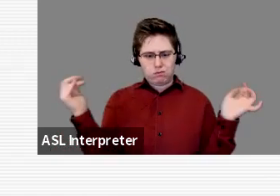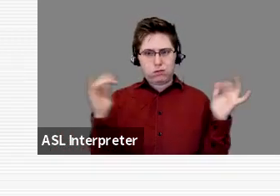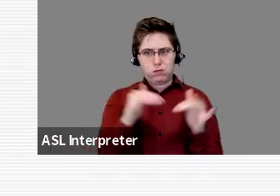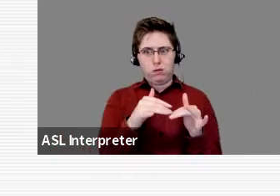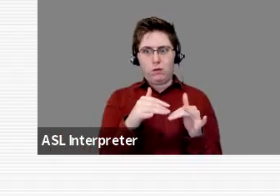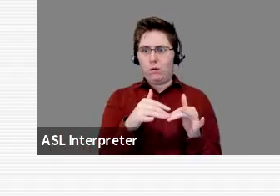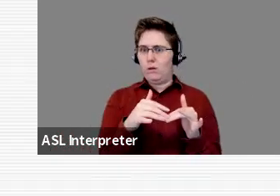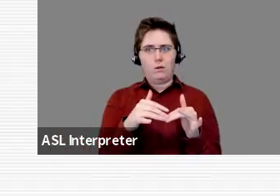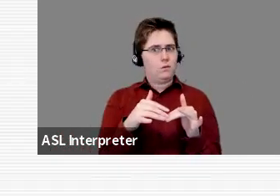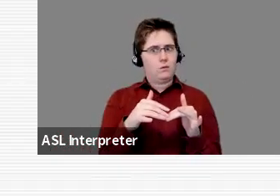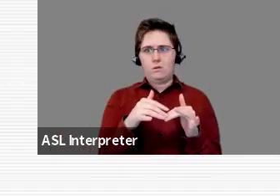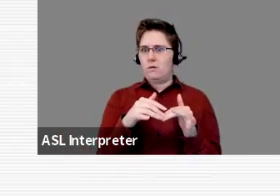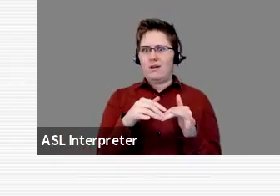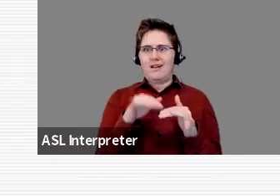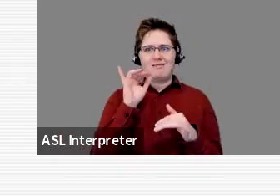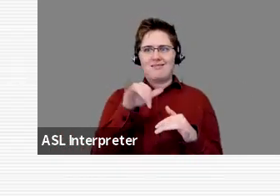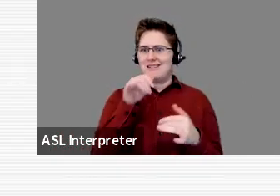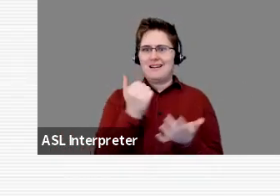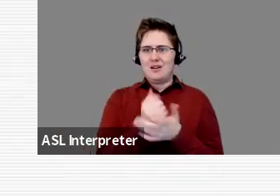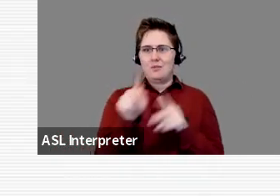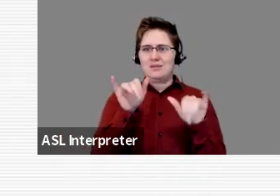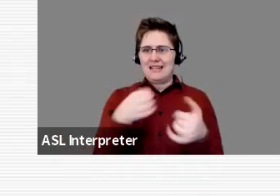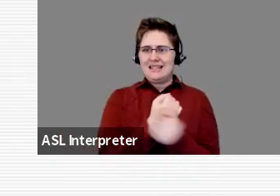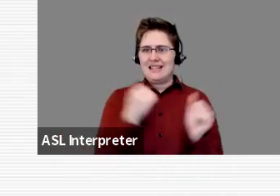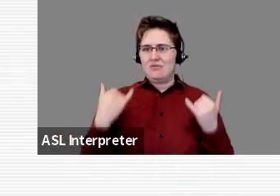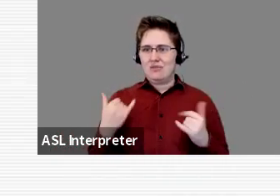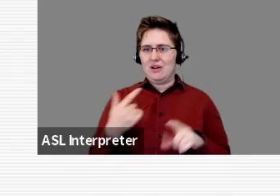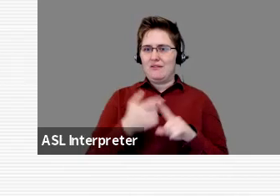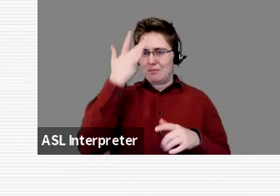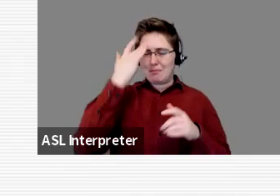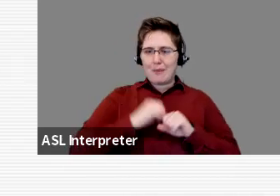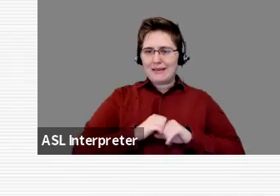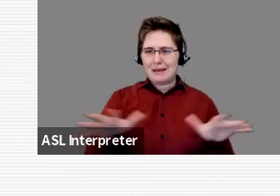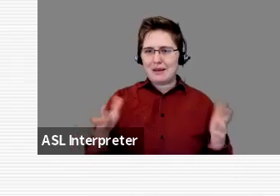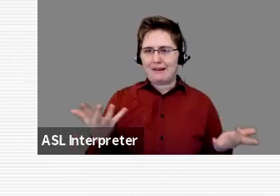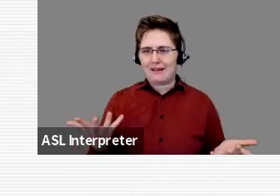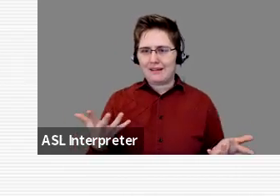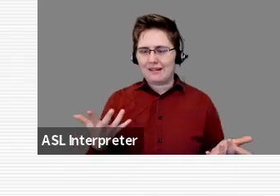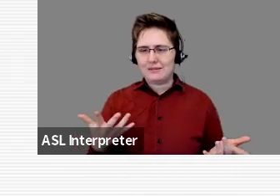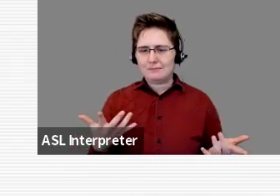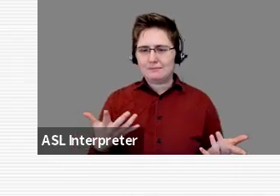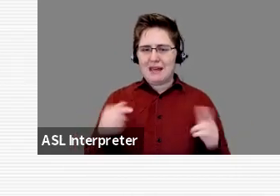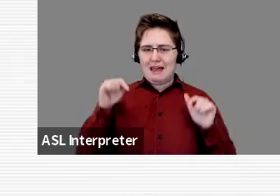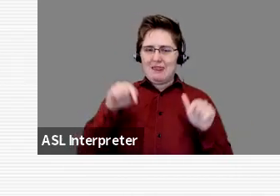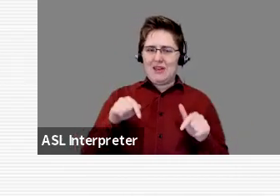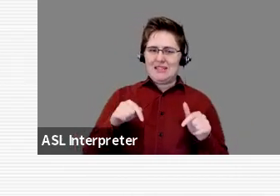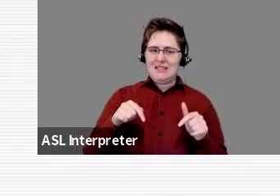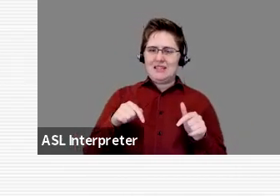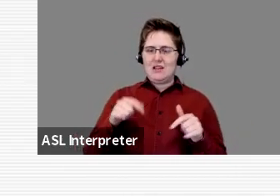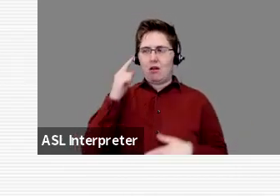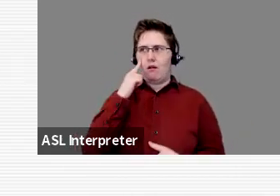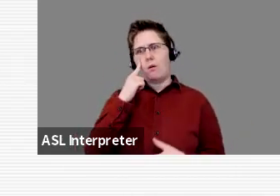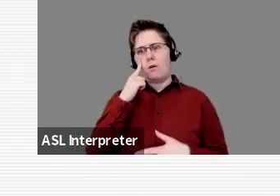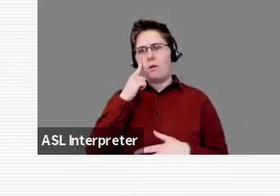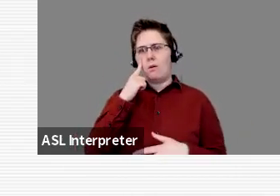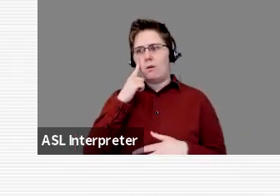actually counterintuitive to trying to keep people safe from the pandemic, right? And so this kind of default of get people out of